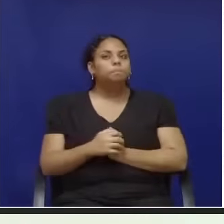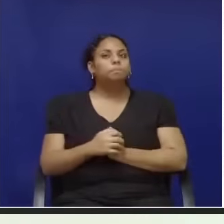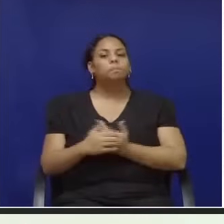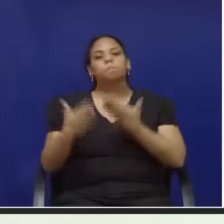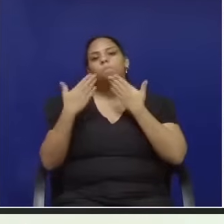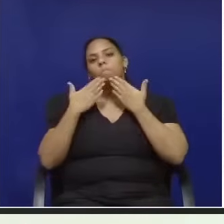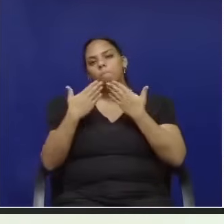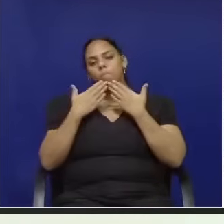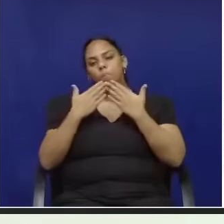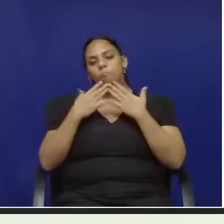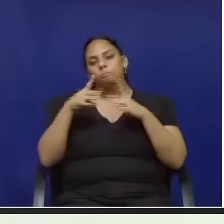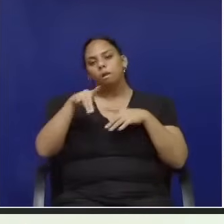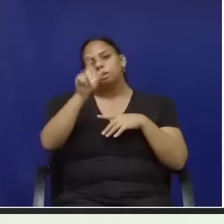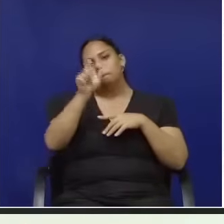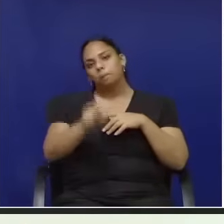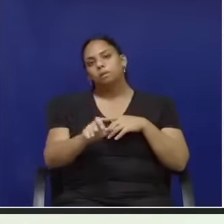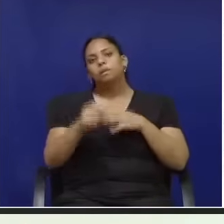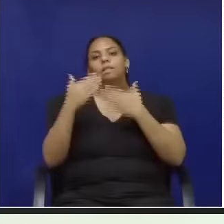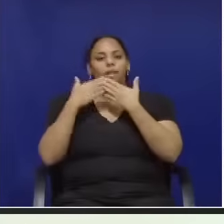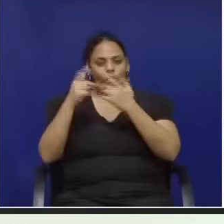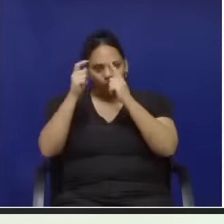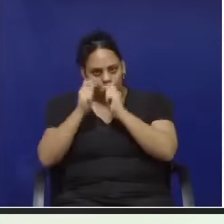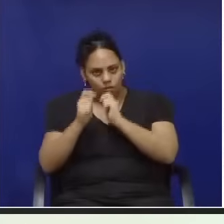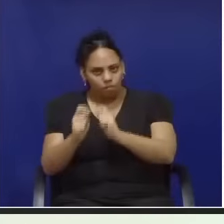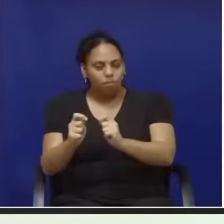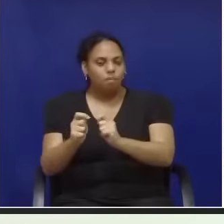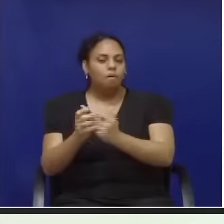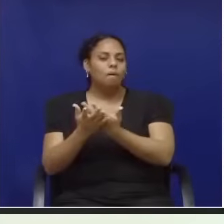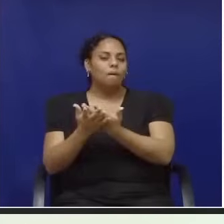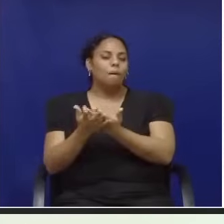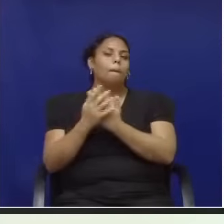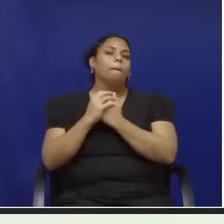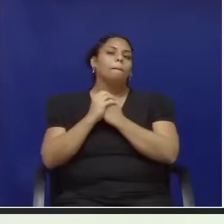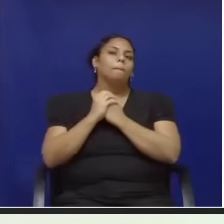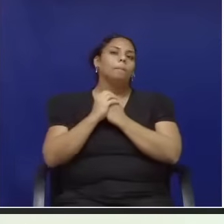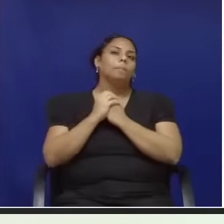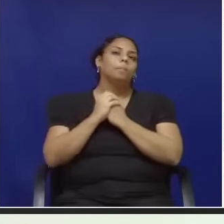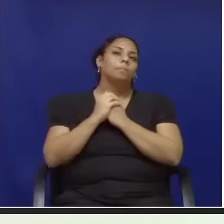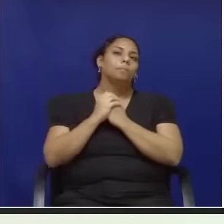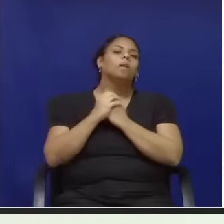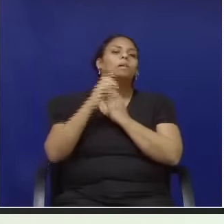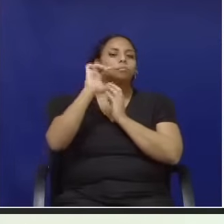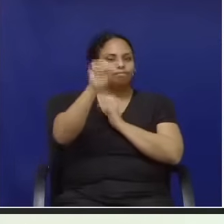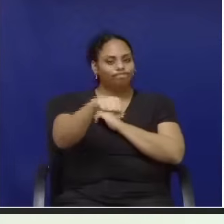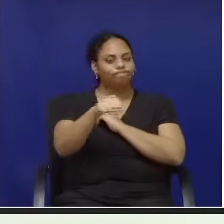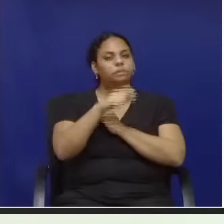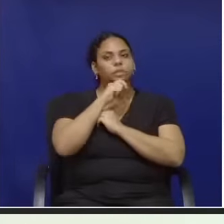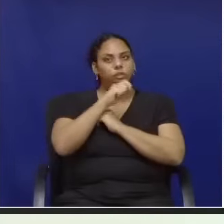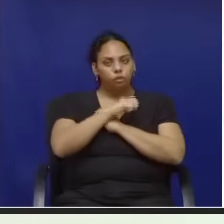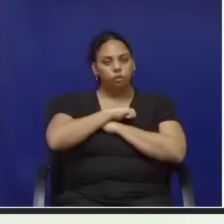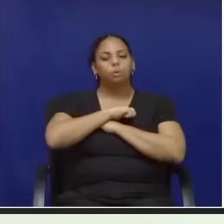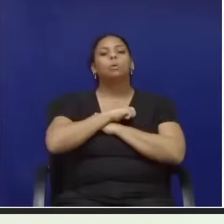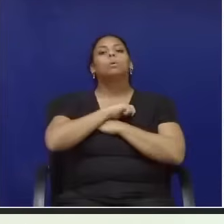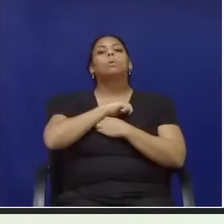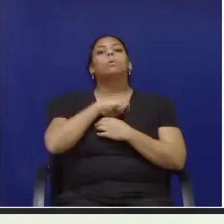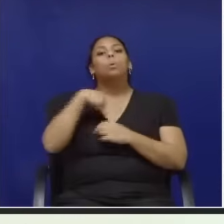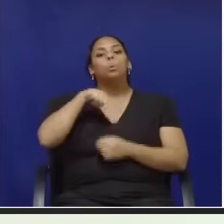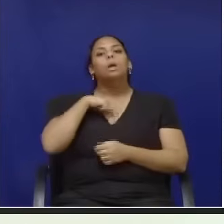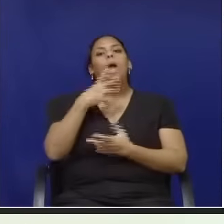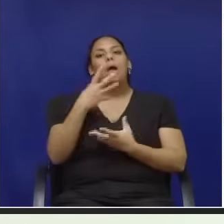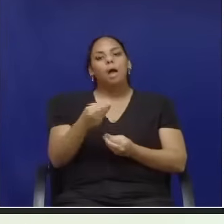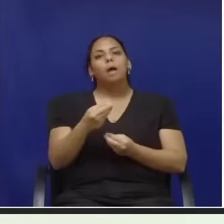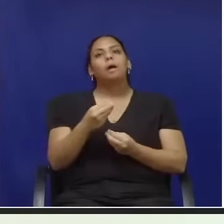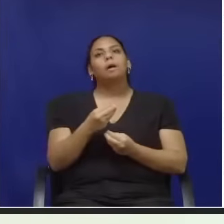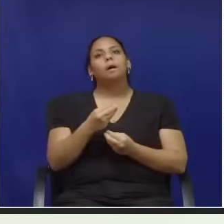Thank you, Chairperson. Thanks, Honorable Shikeling. It's true that we have had